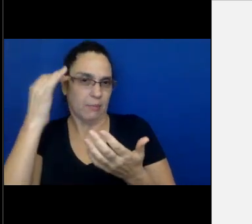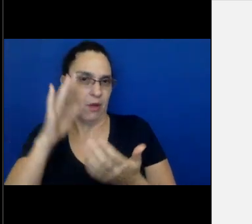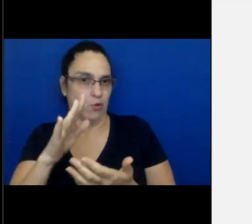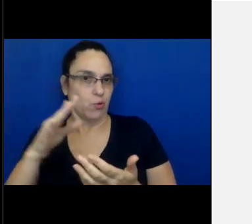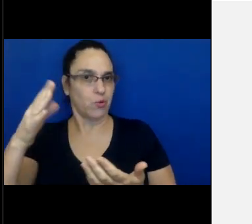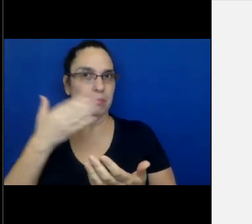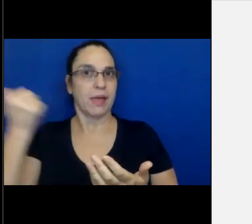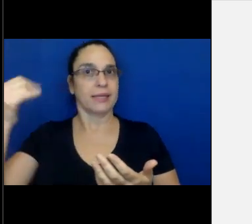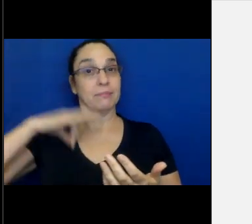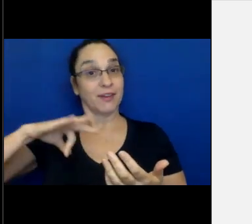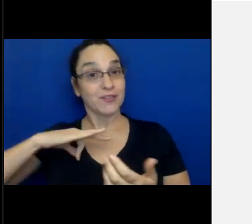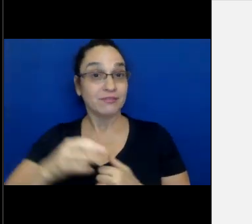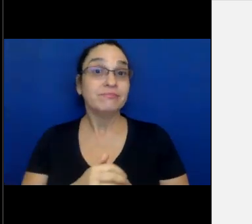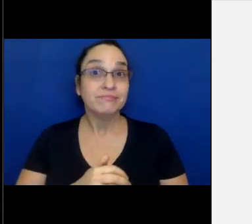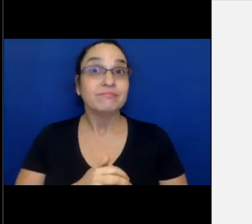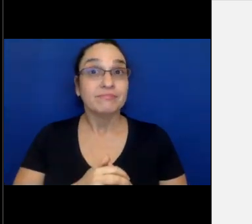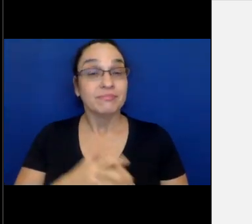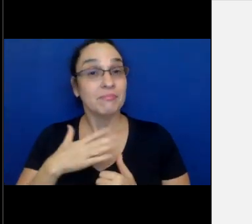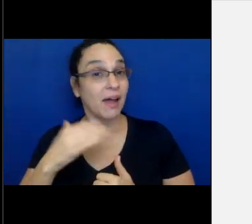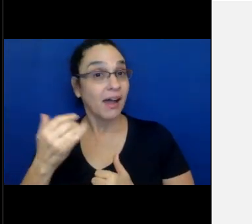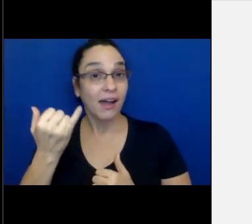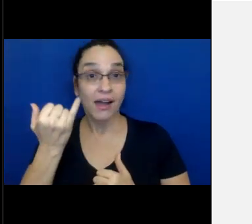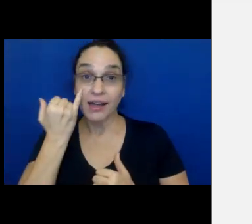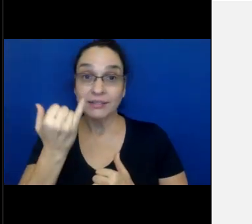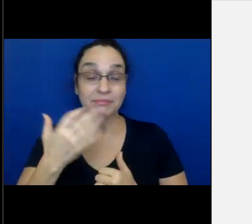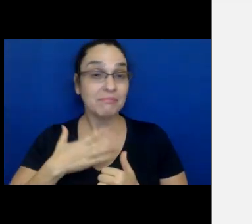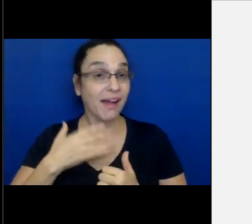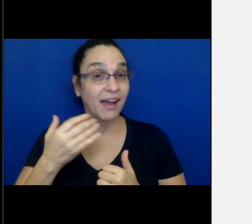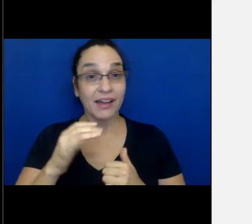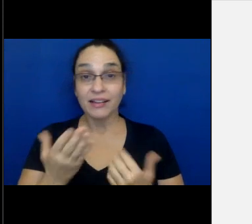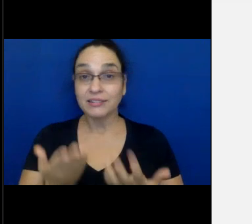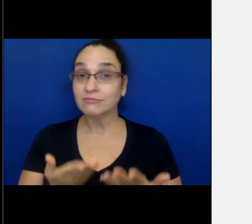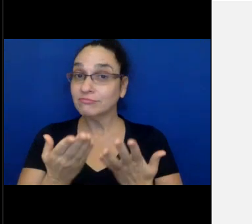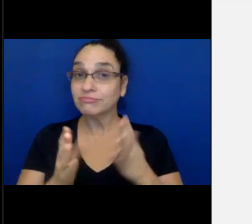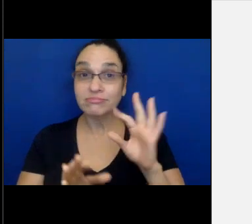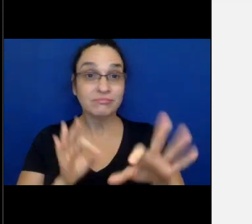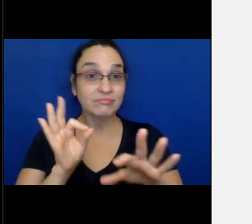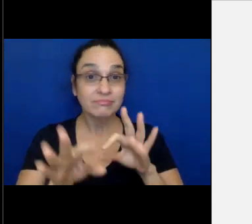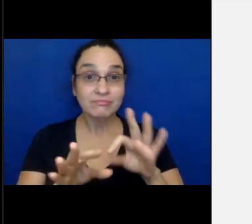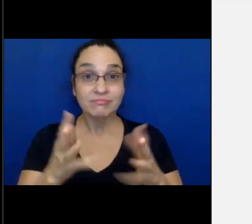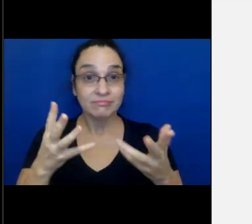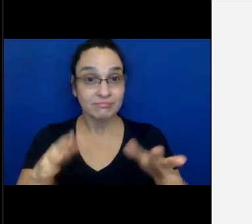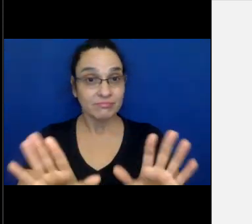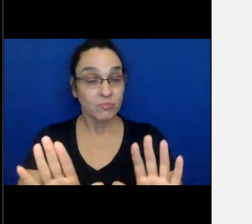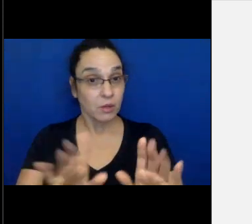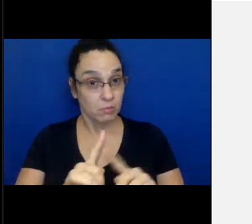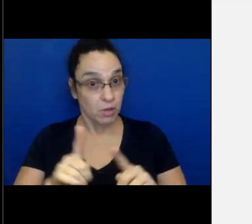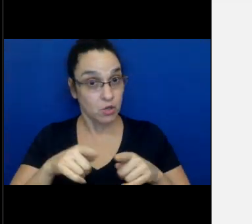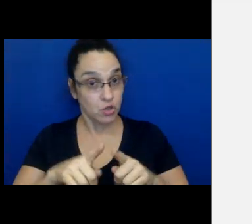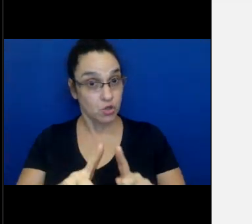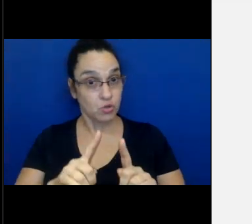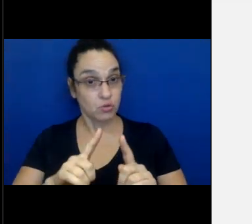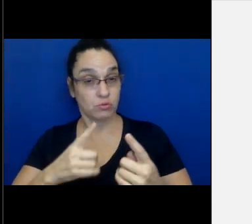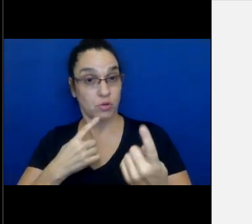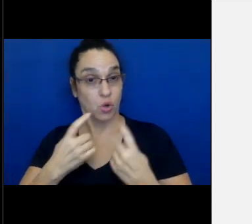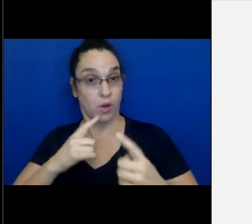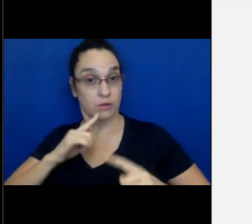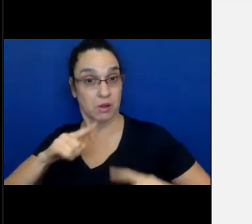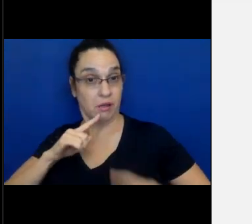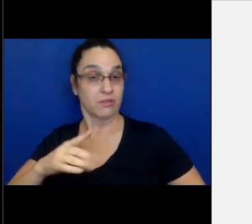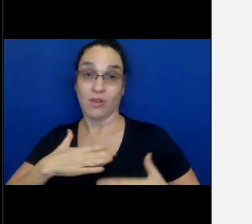my ideas for now, but I'm happy to answer more questions in the Q&A, and I'll turn it over to